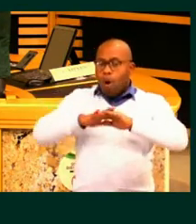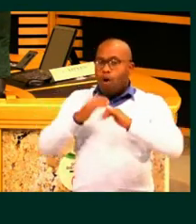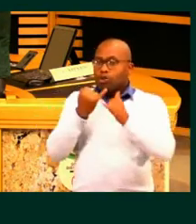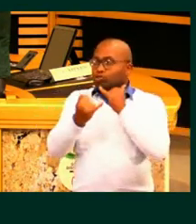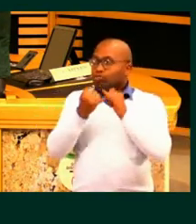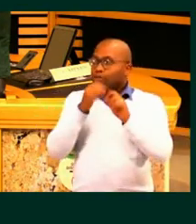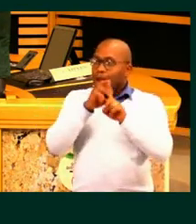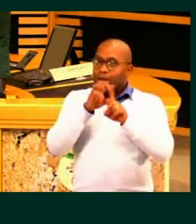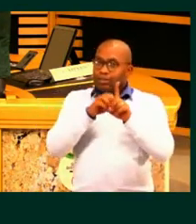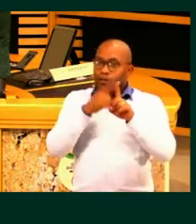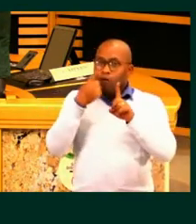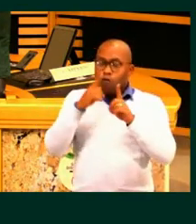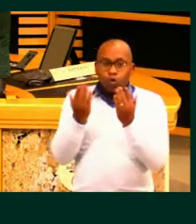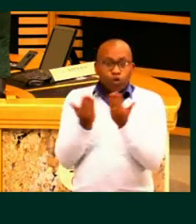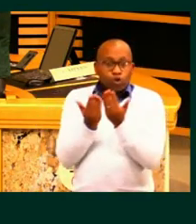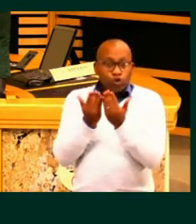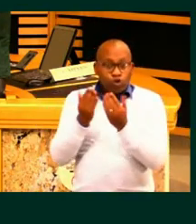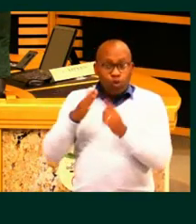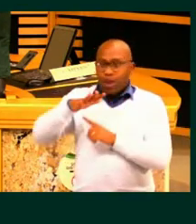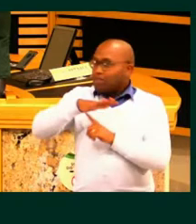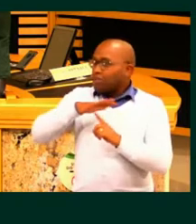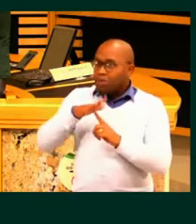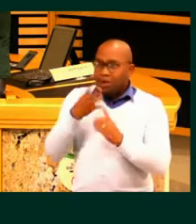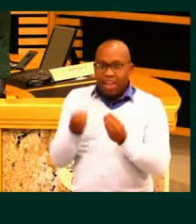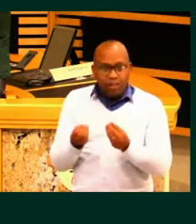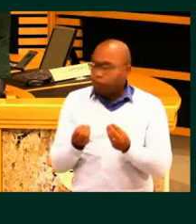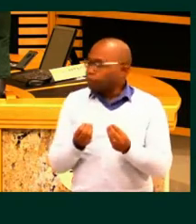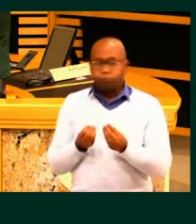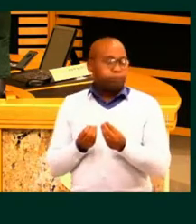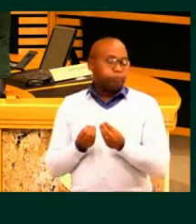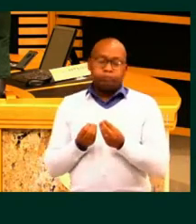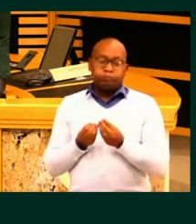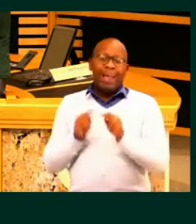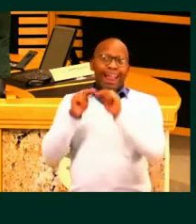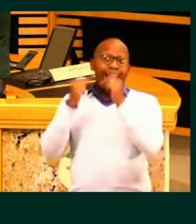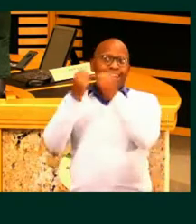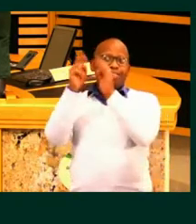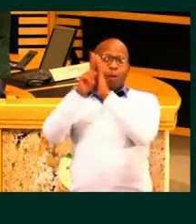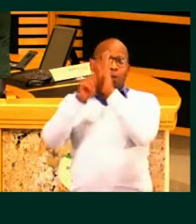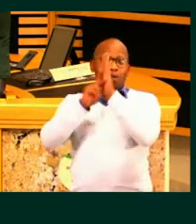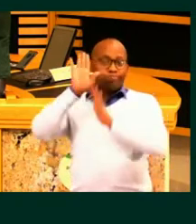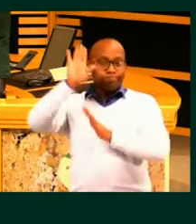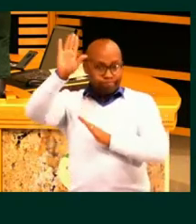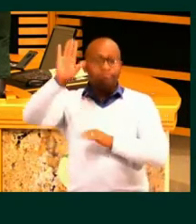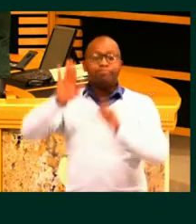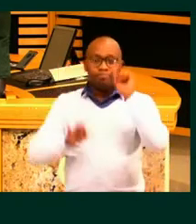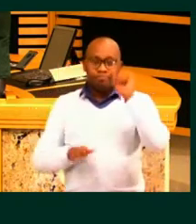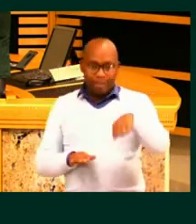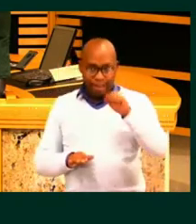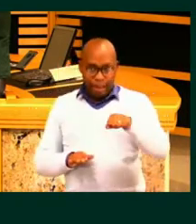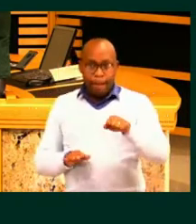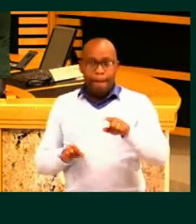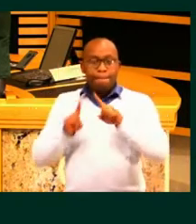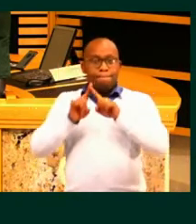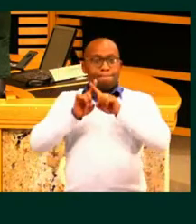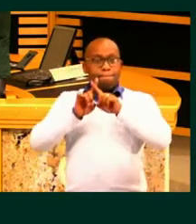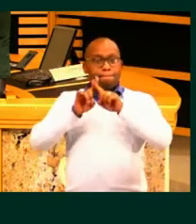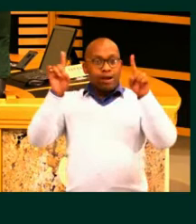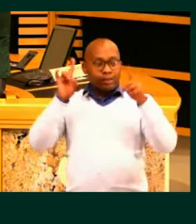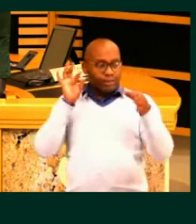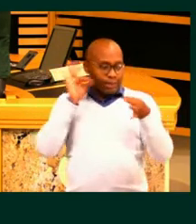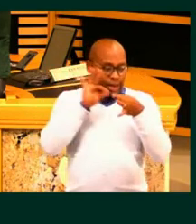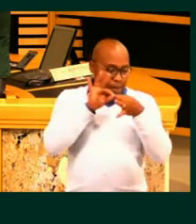school environment there is a national policy however the national policy is not specifically suited to our